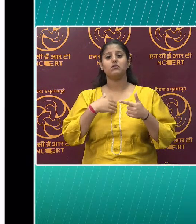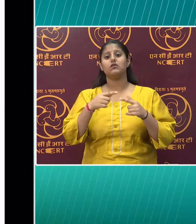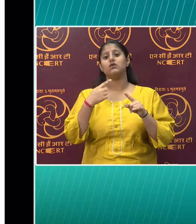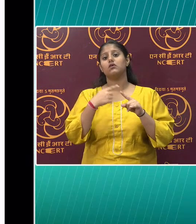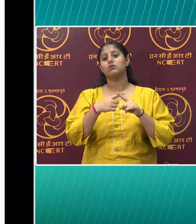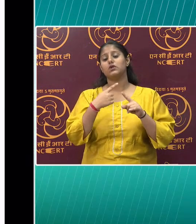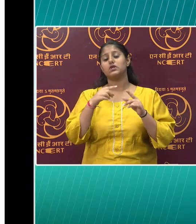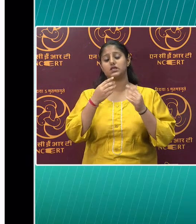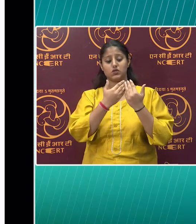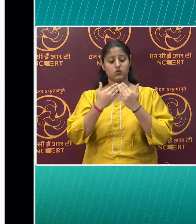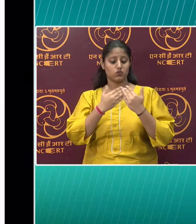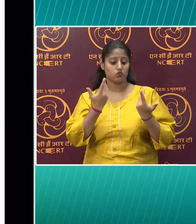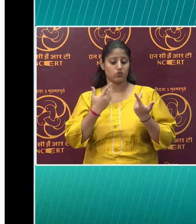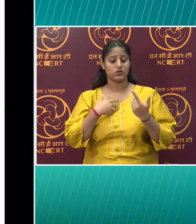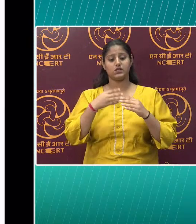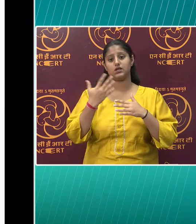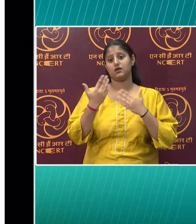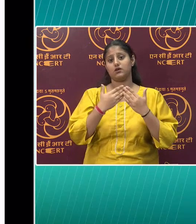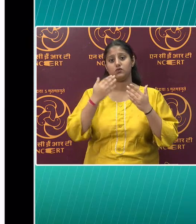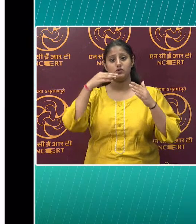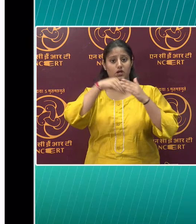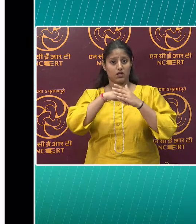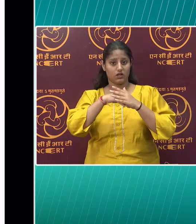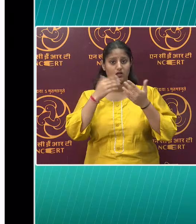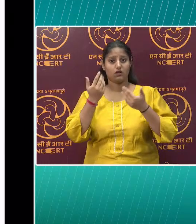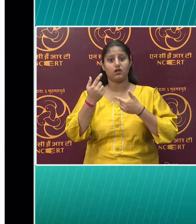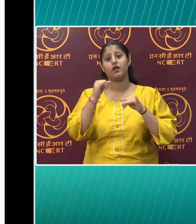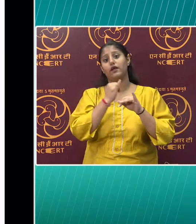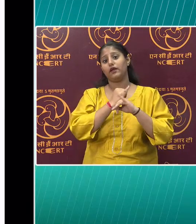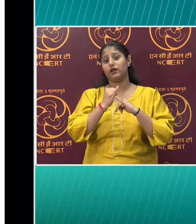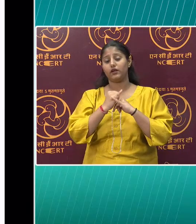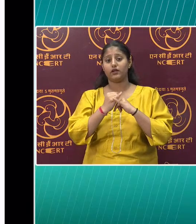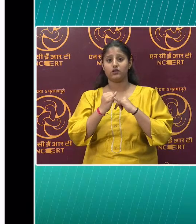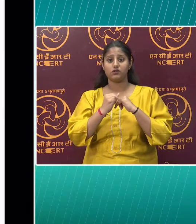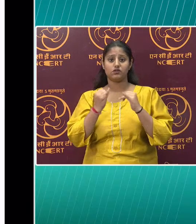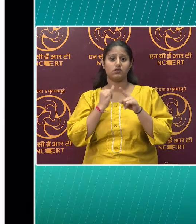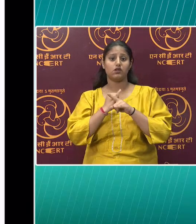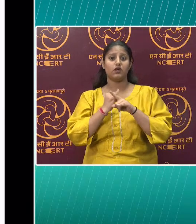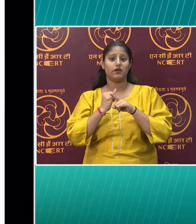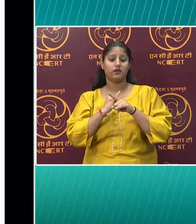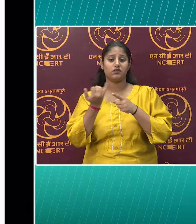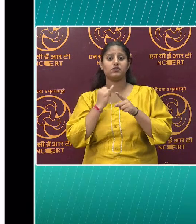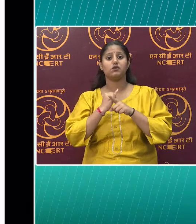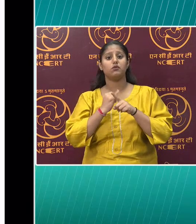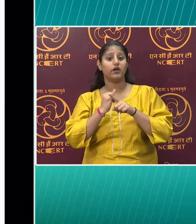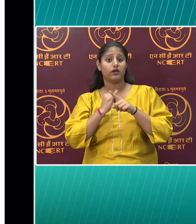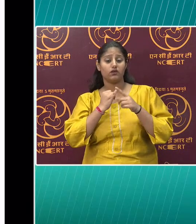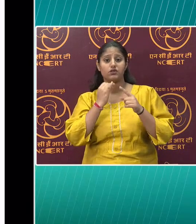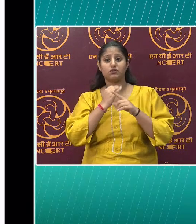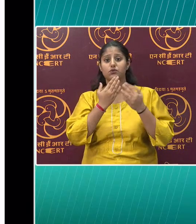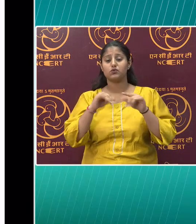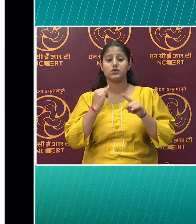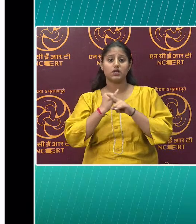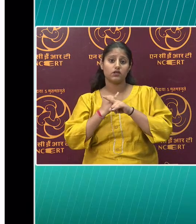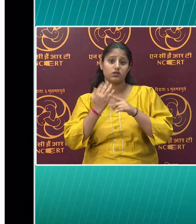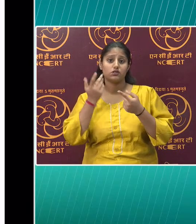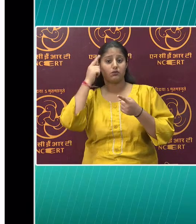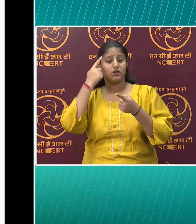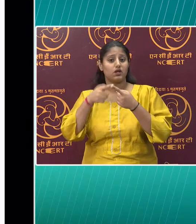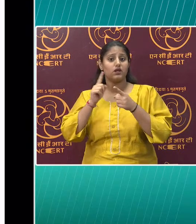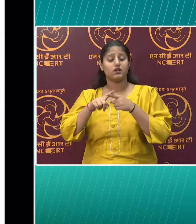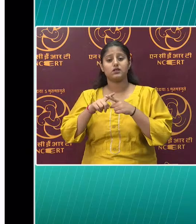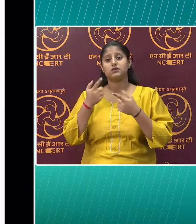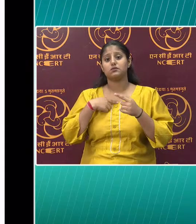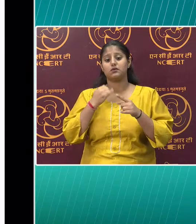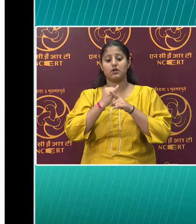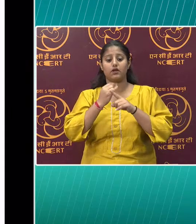the school or outside the school. They will do internship. They will be doing internship with the experts, and they will be